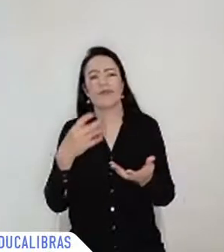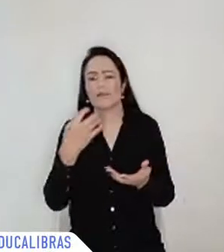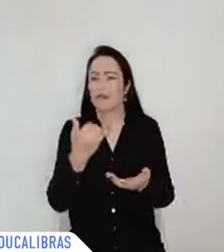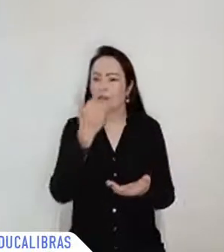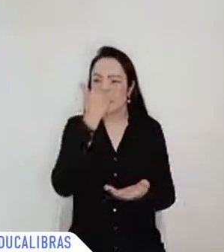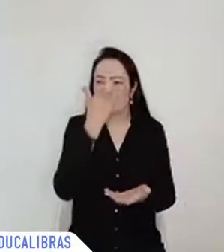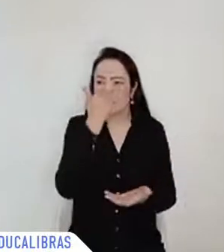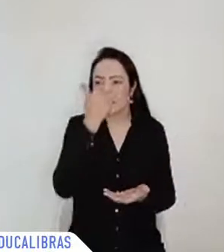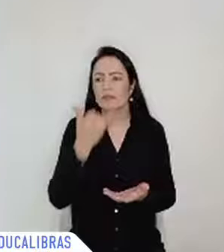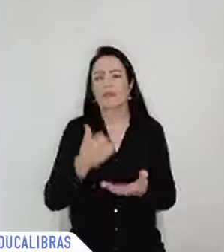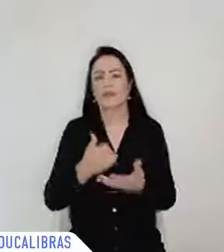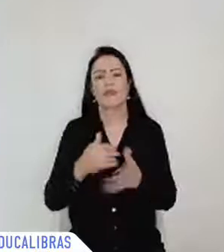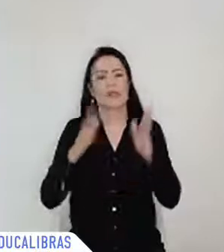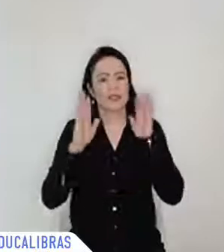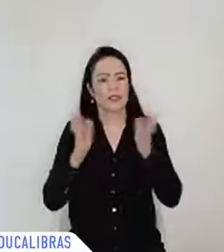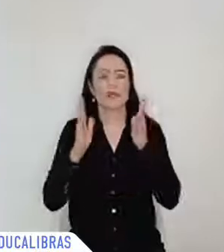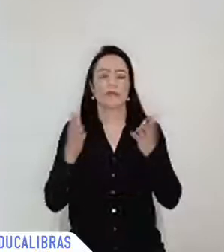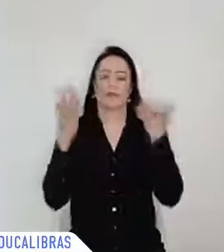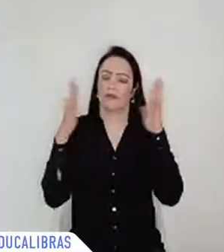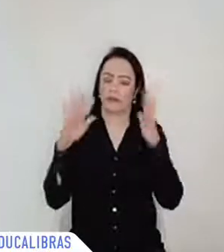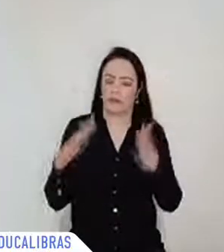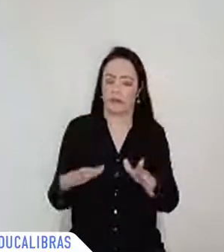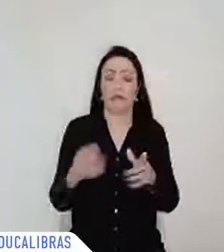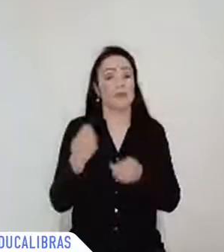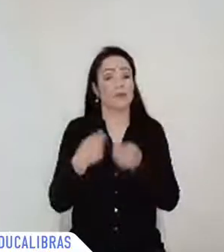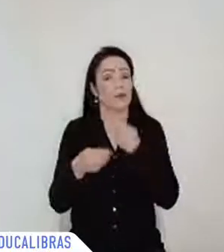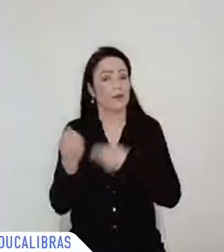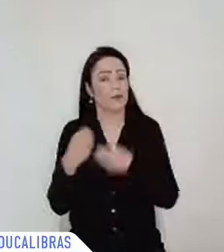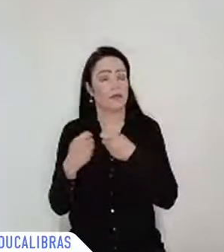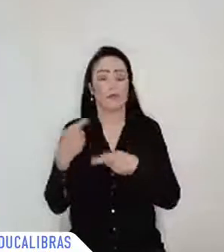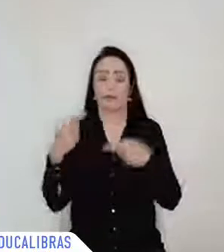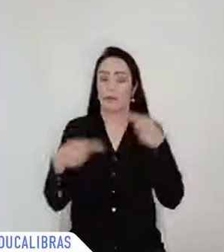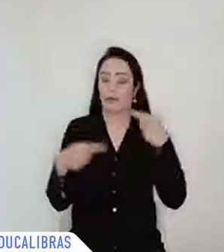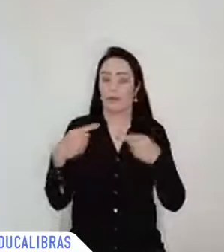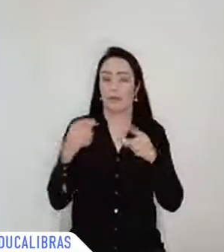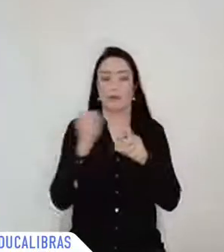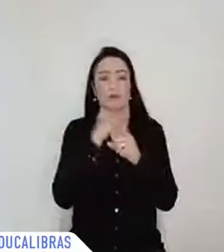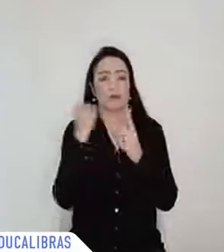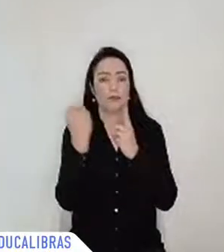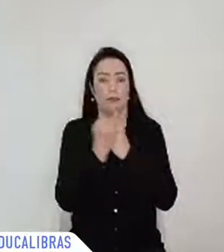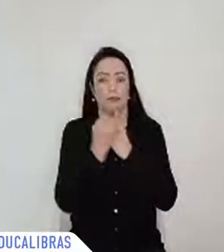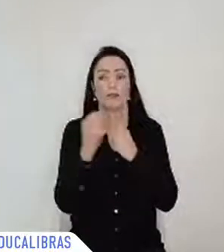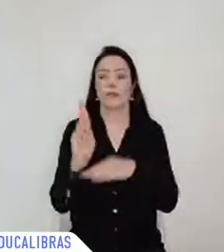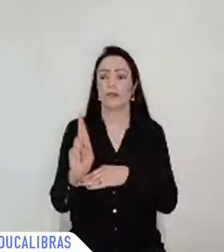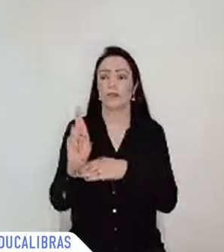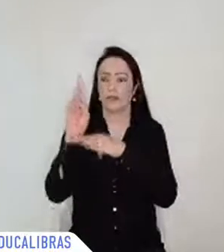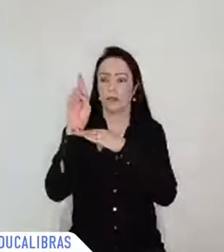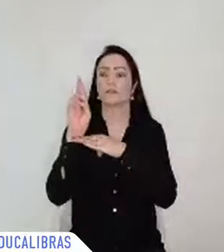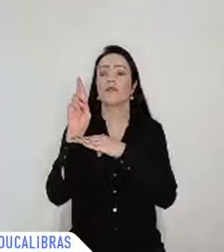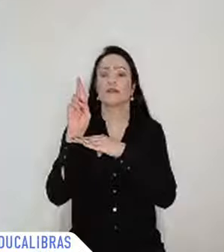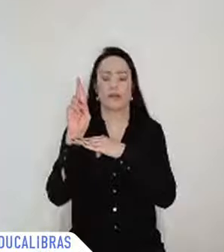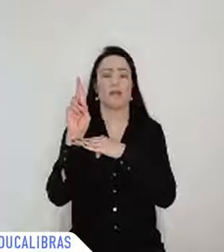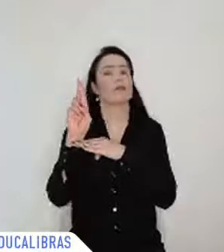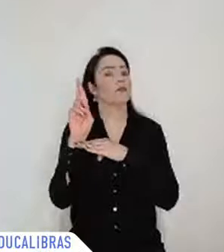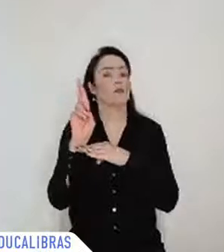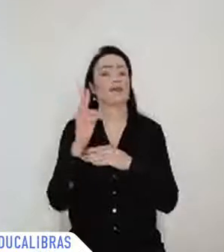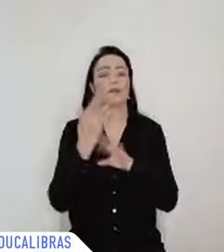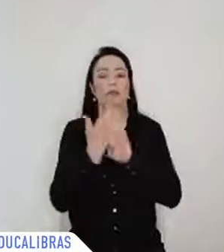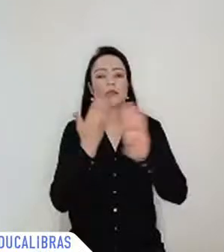a scenario that is very frustrating, with a lot of crises, economical crisis